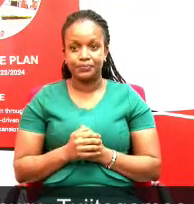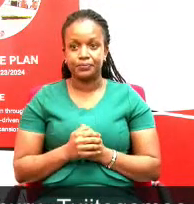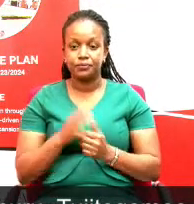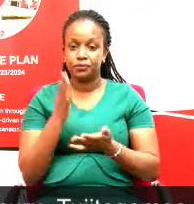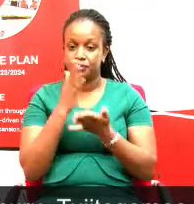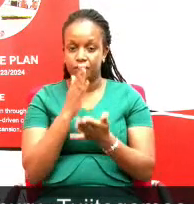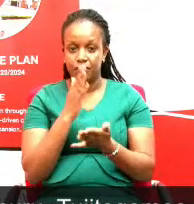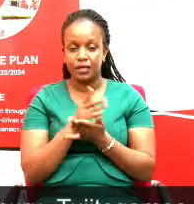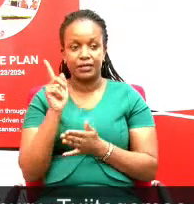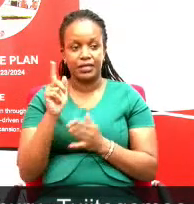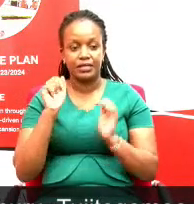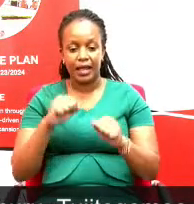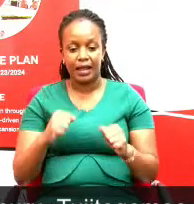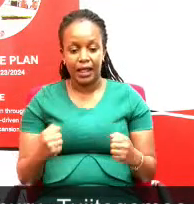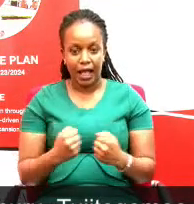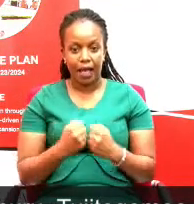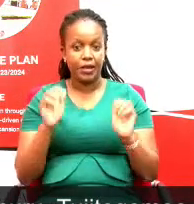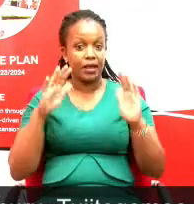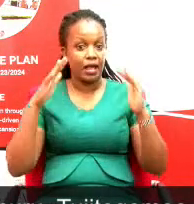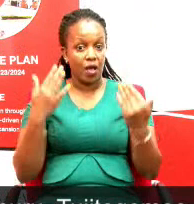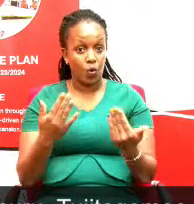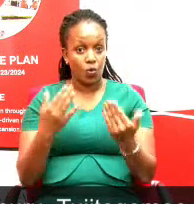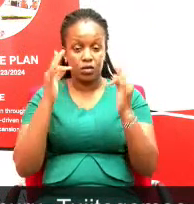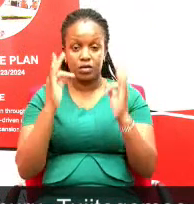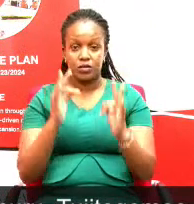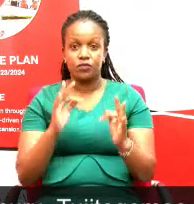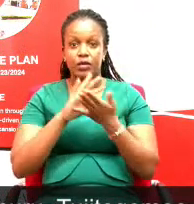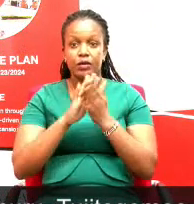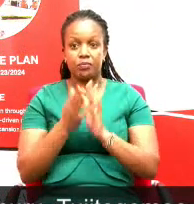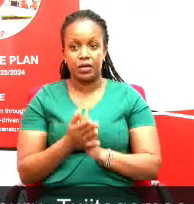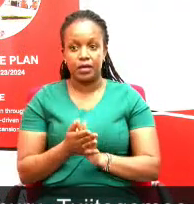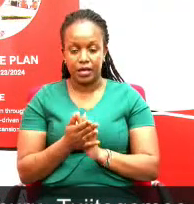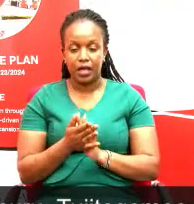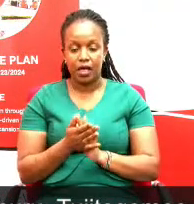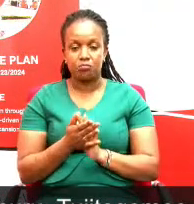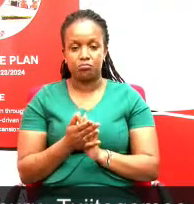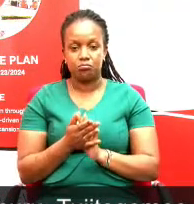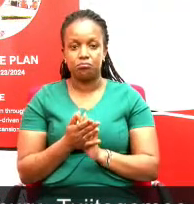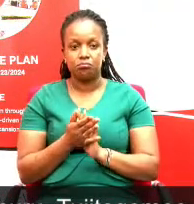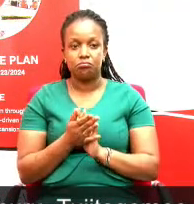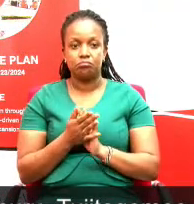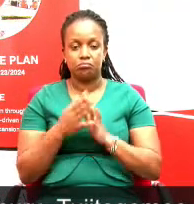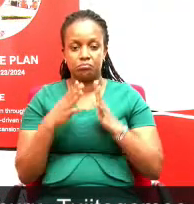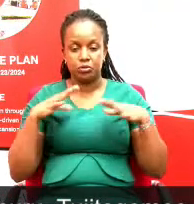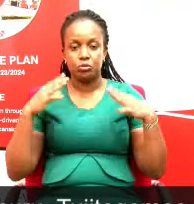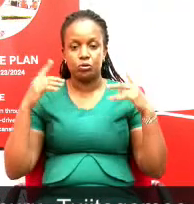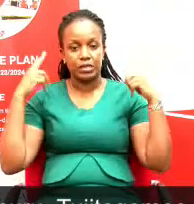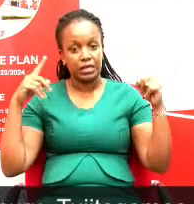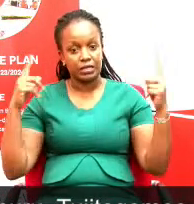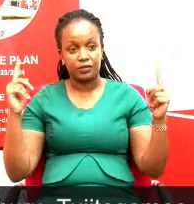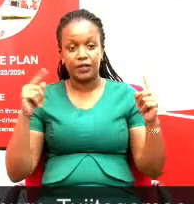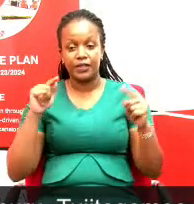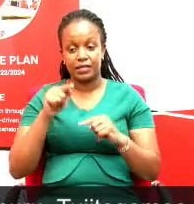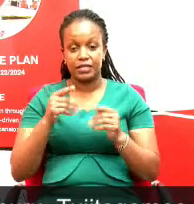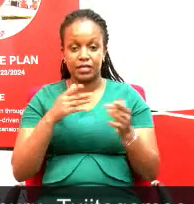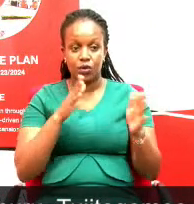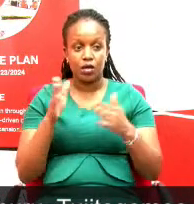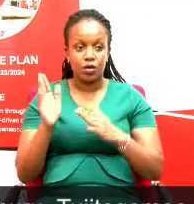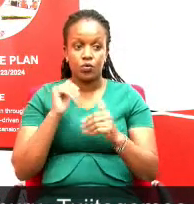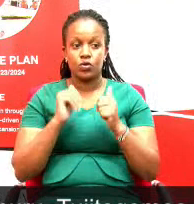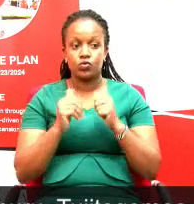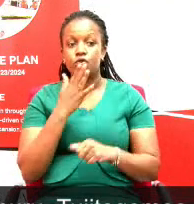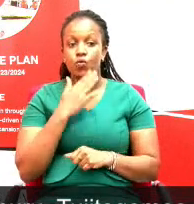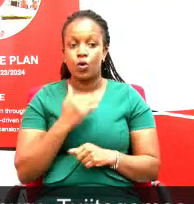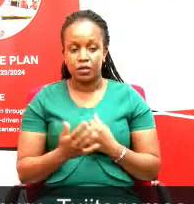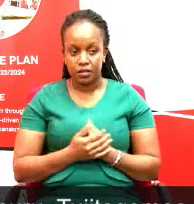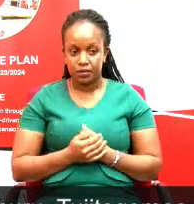this can only happen if we now become masters of our own destiny, and that's the direction that we want to go.